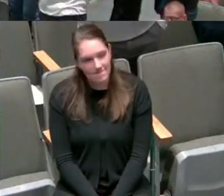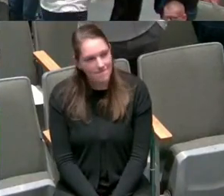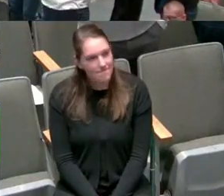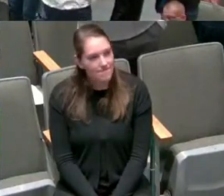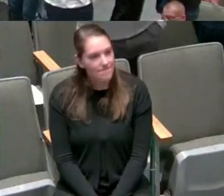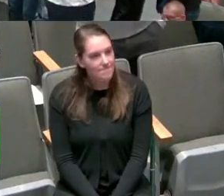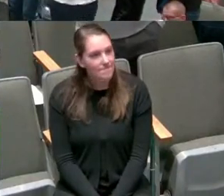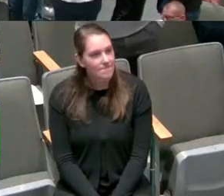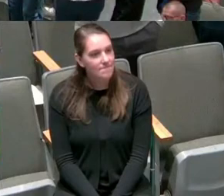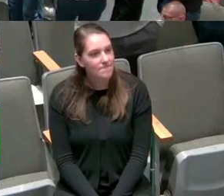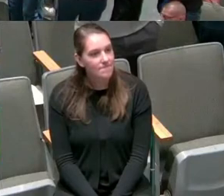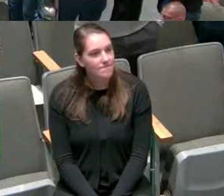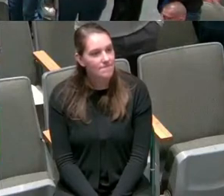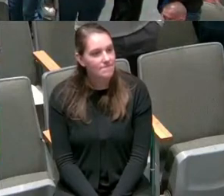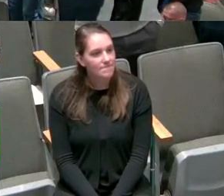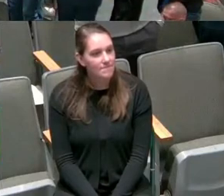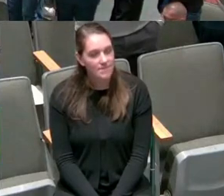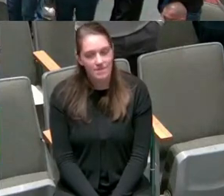s